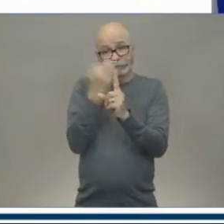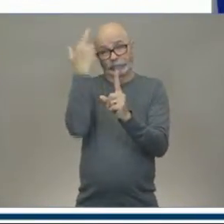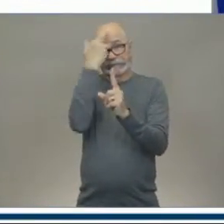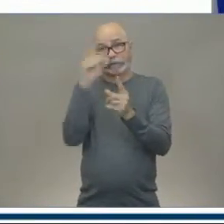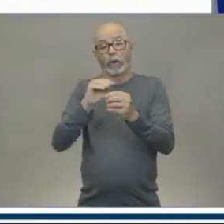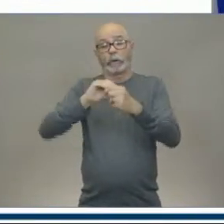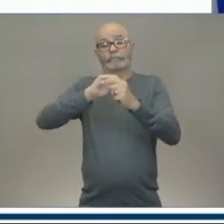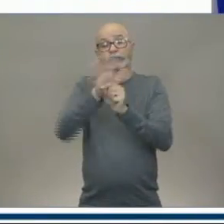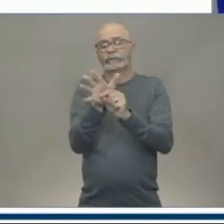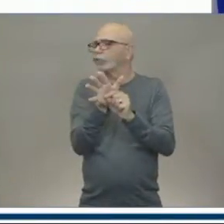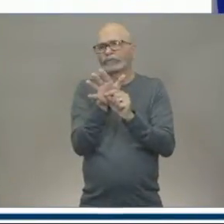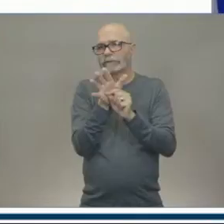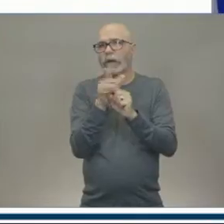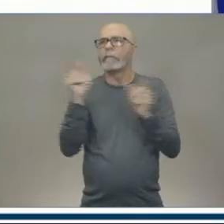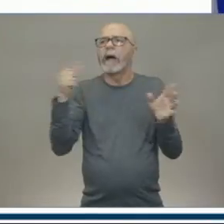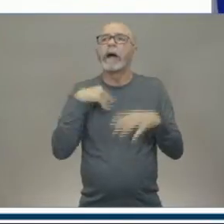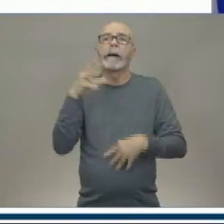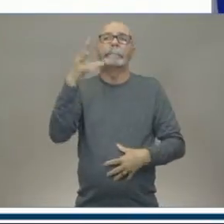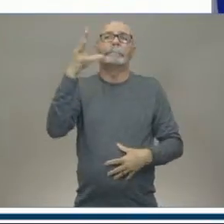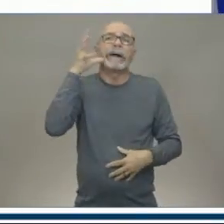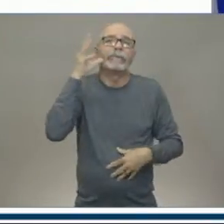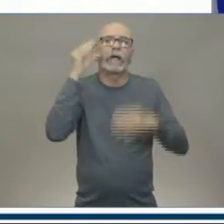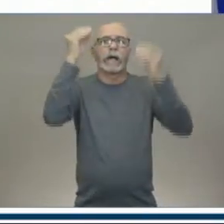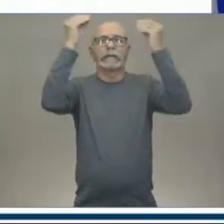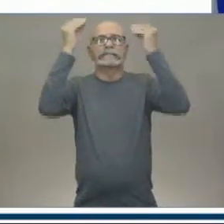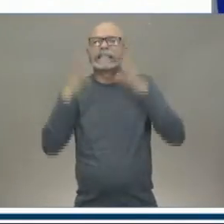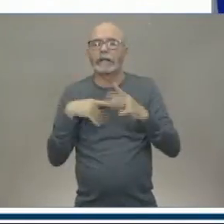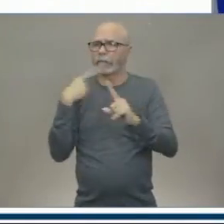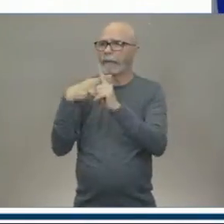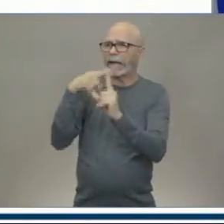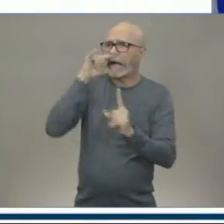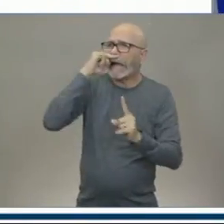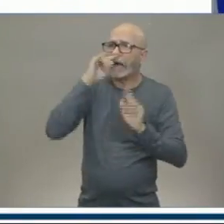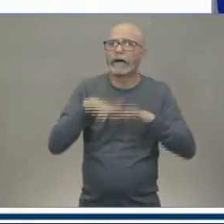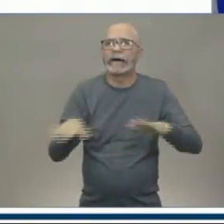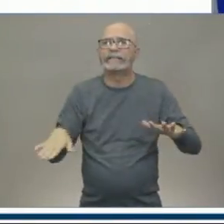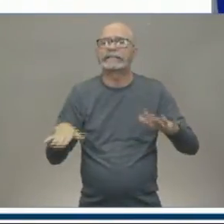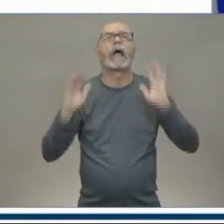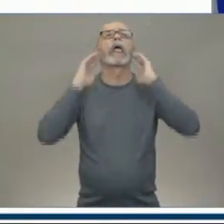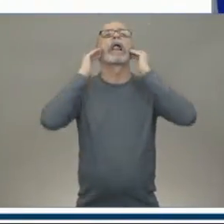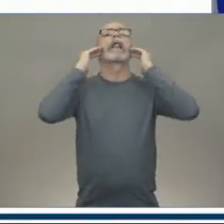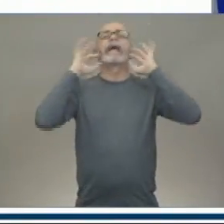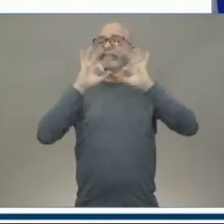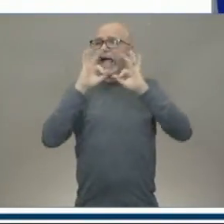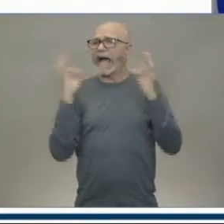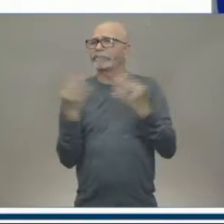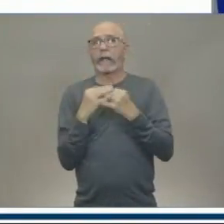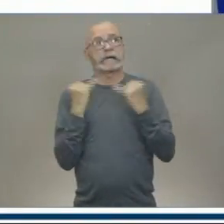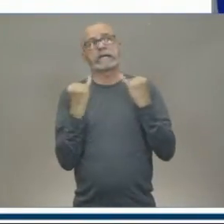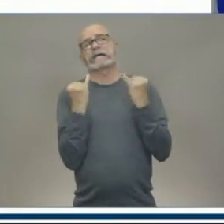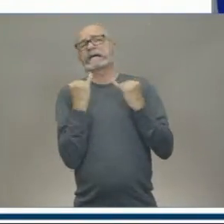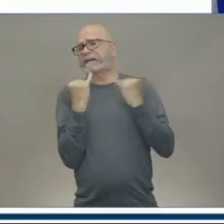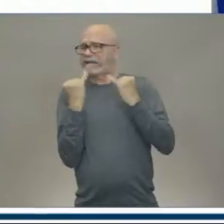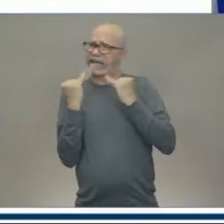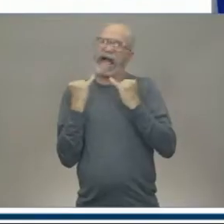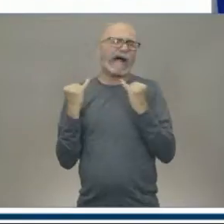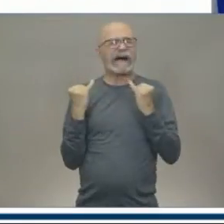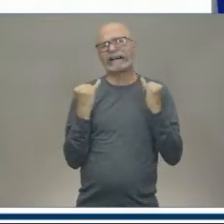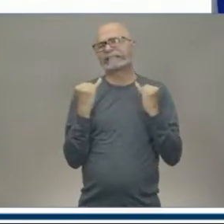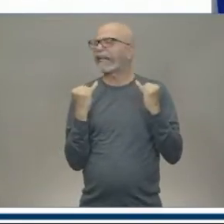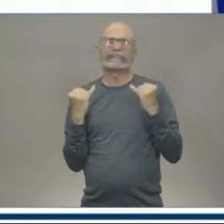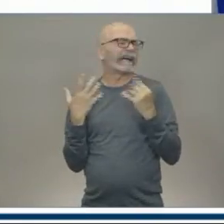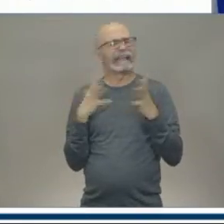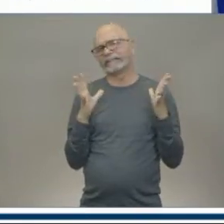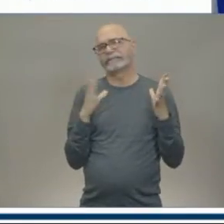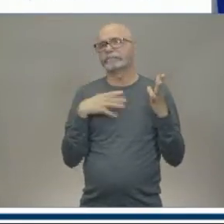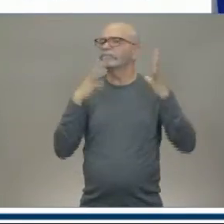being felt in that community by families who have made the decision that they were keeping their kids home,